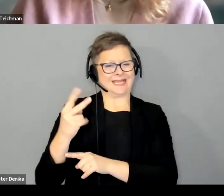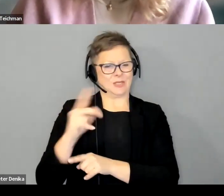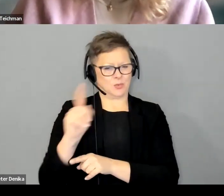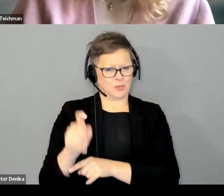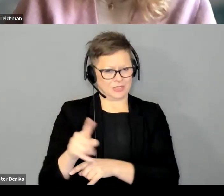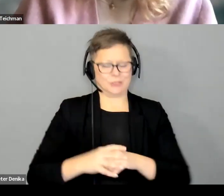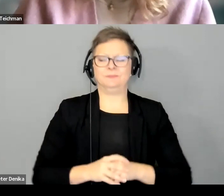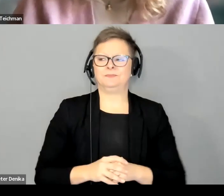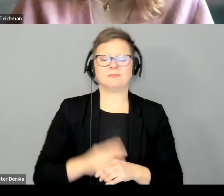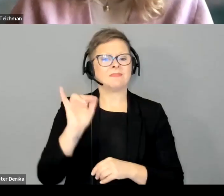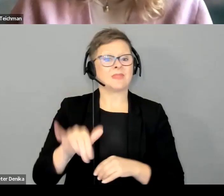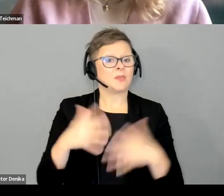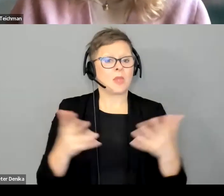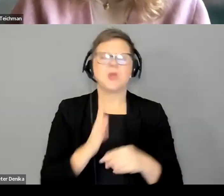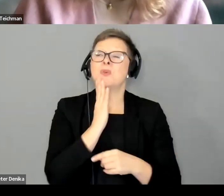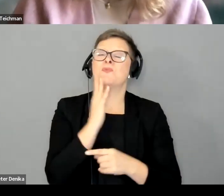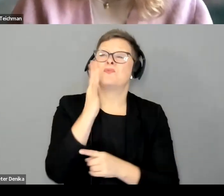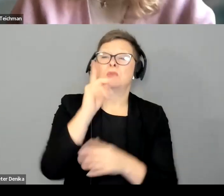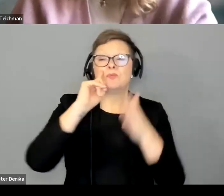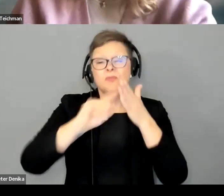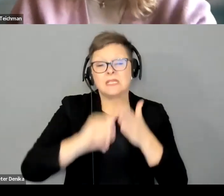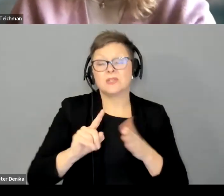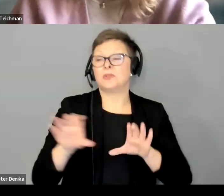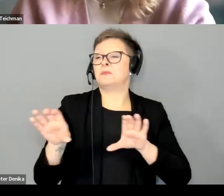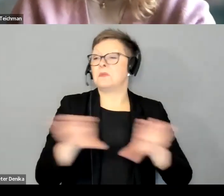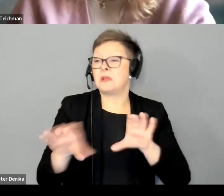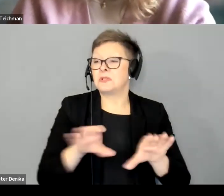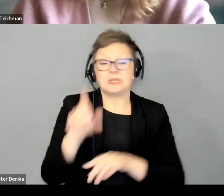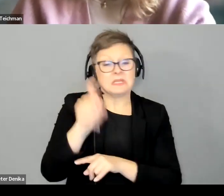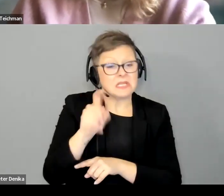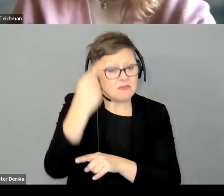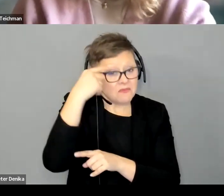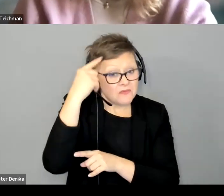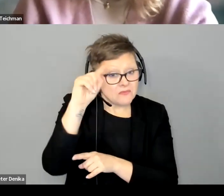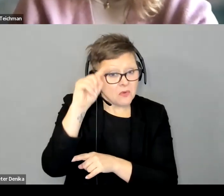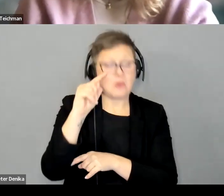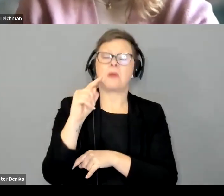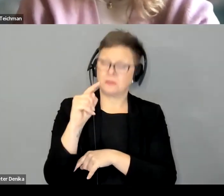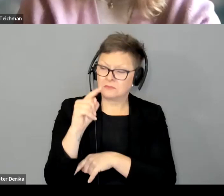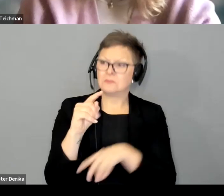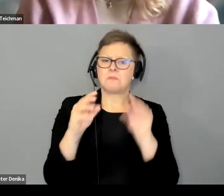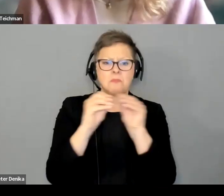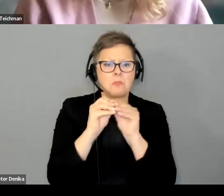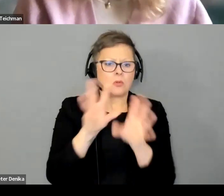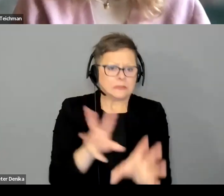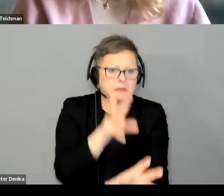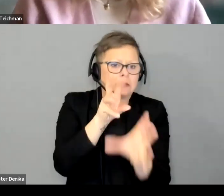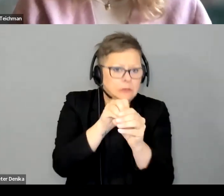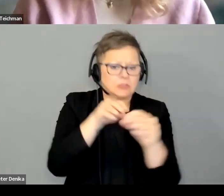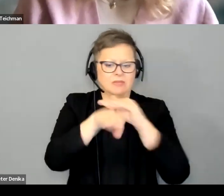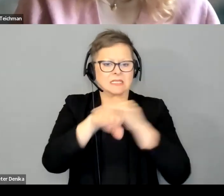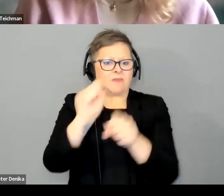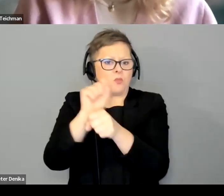question is, what future research and action is needed to further our capacity to build inclusive and accessible